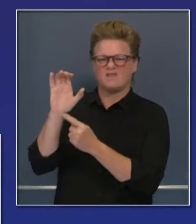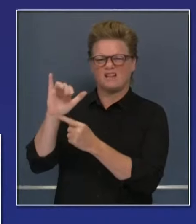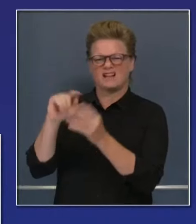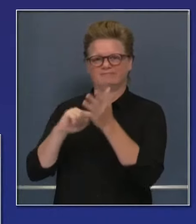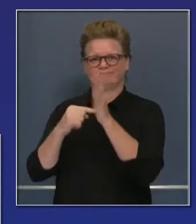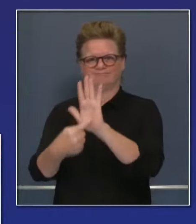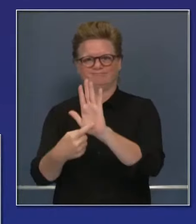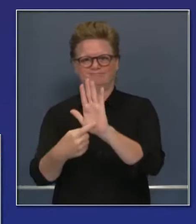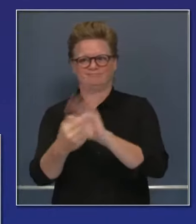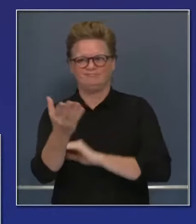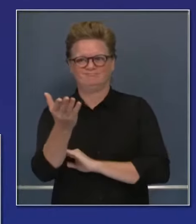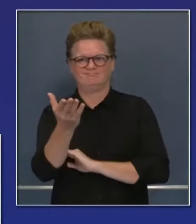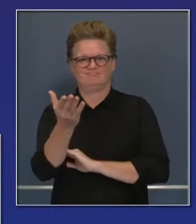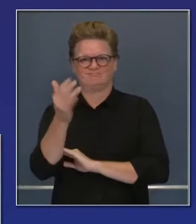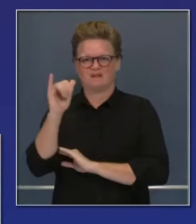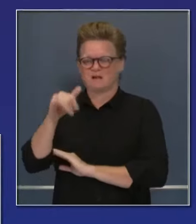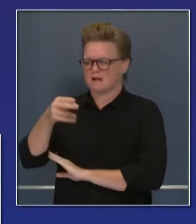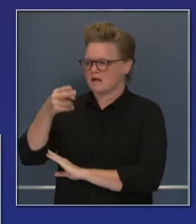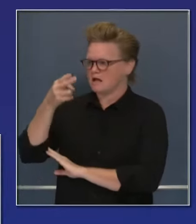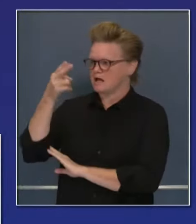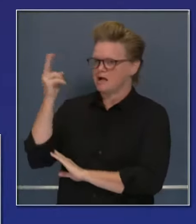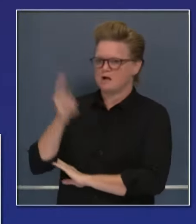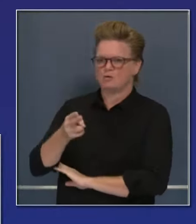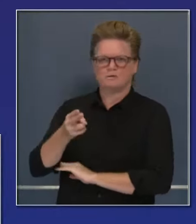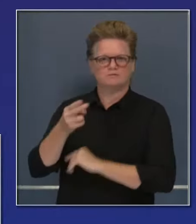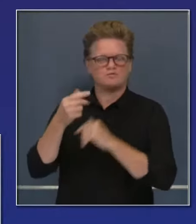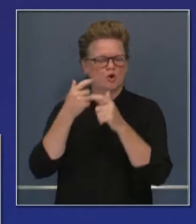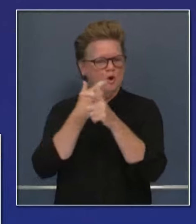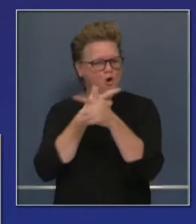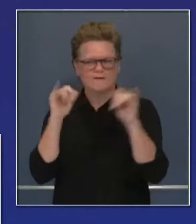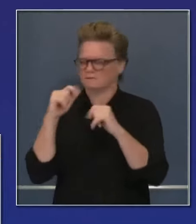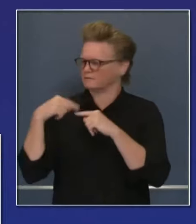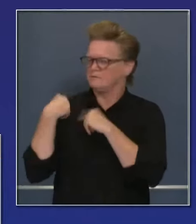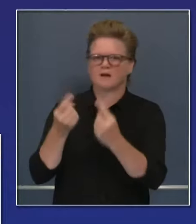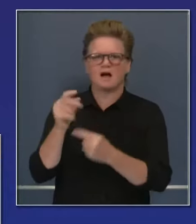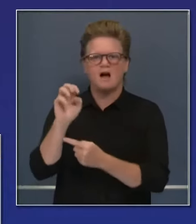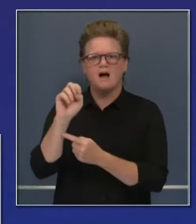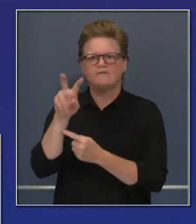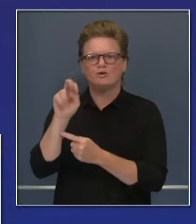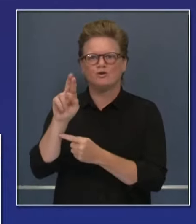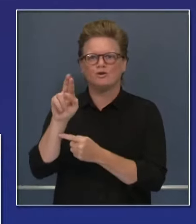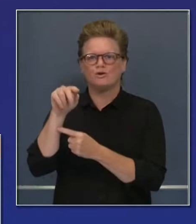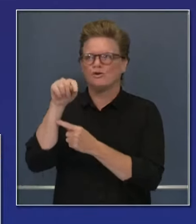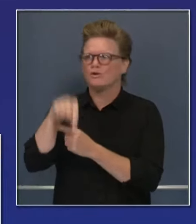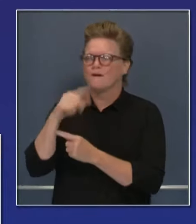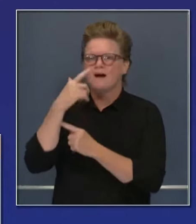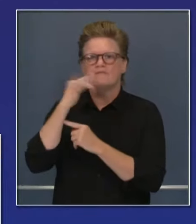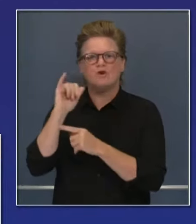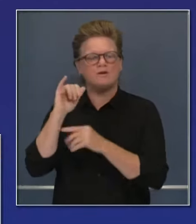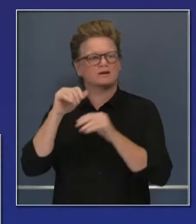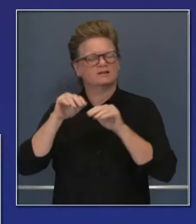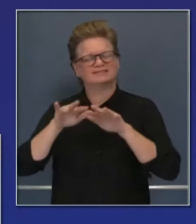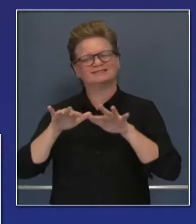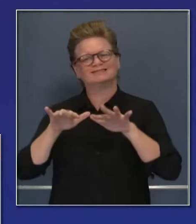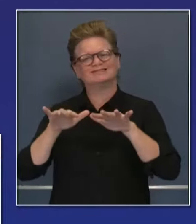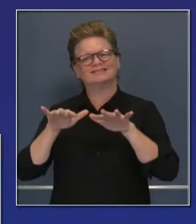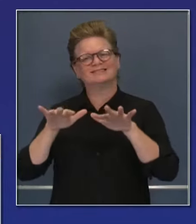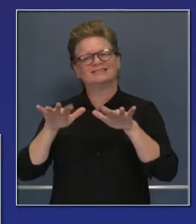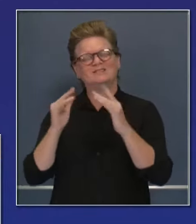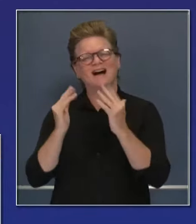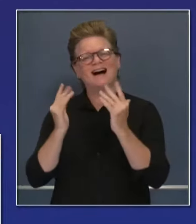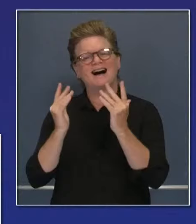historic. This is the largest fire season we've had in terms of total acreage impacted in some time, in fact,